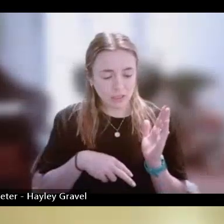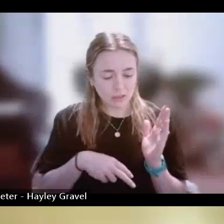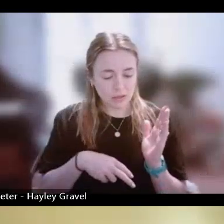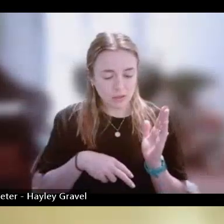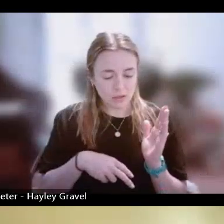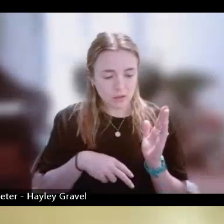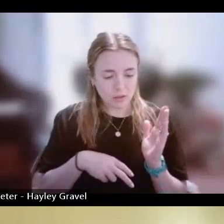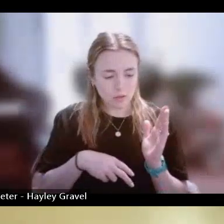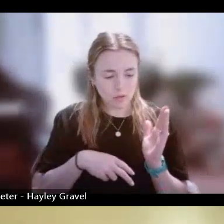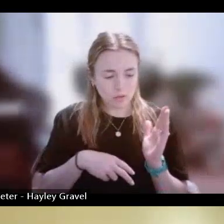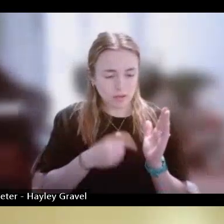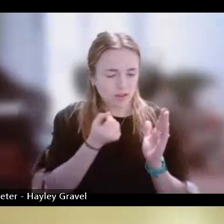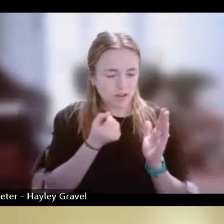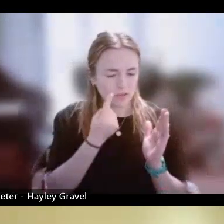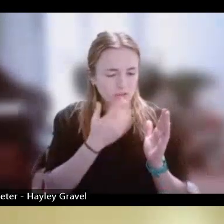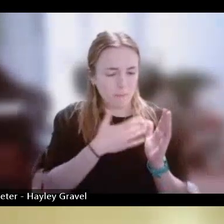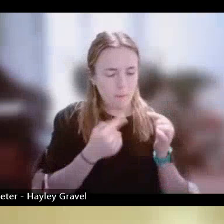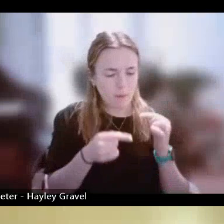figure out my argument?